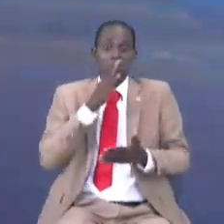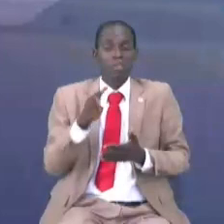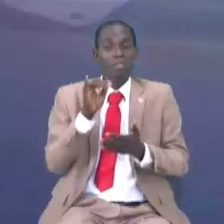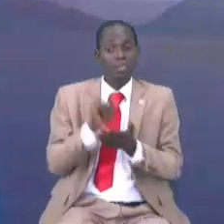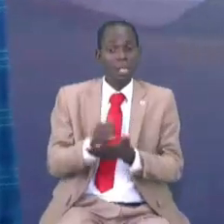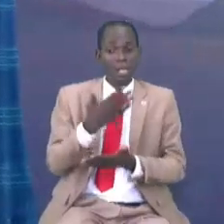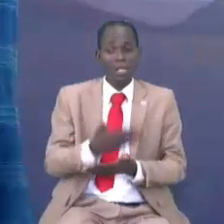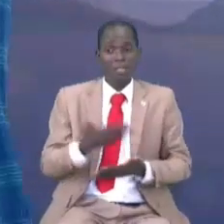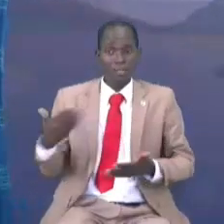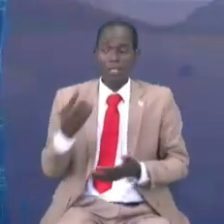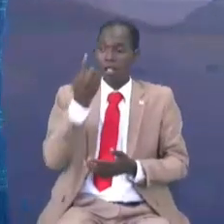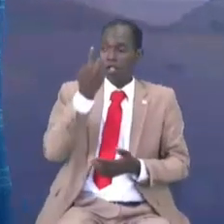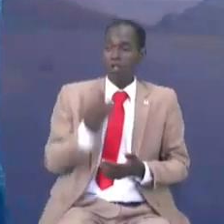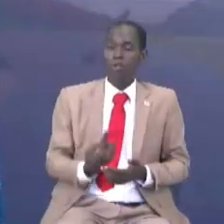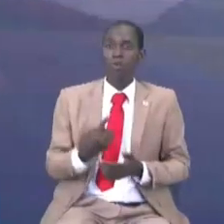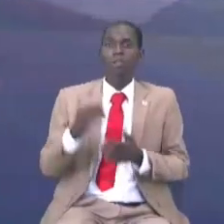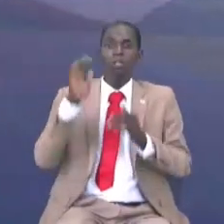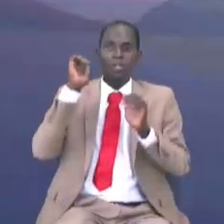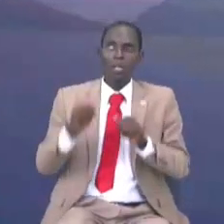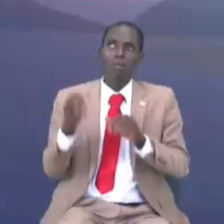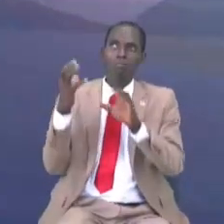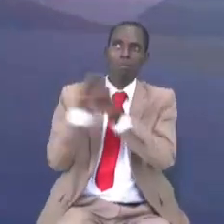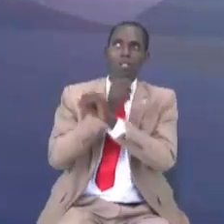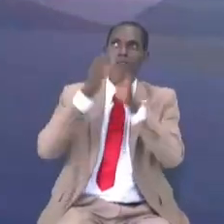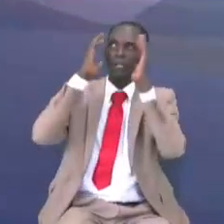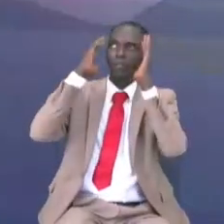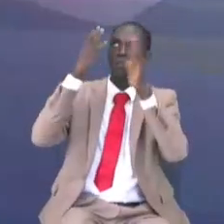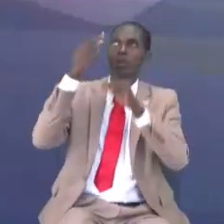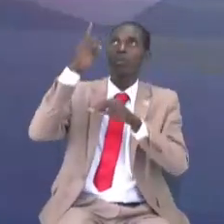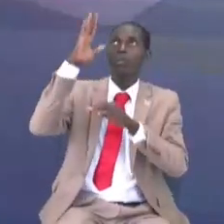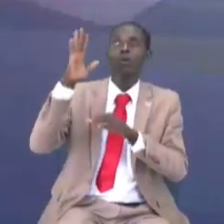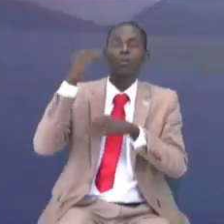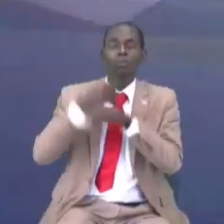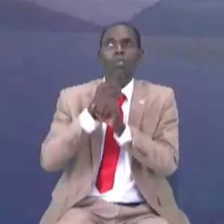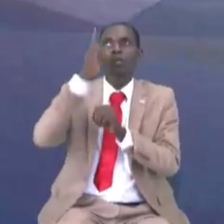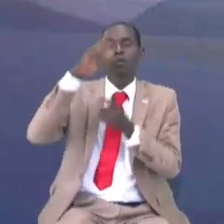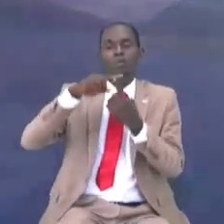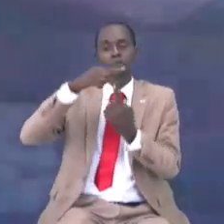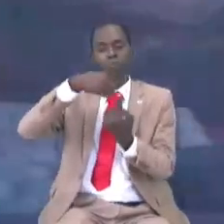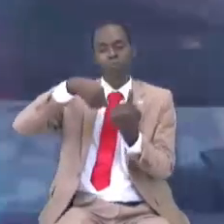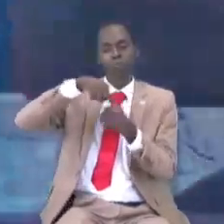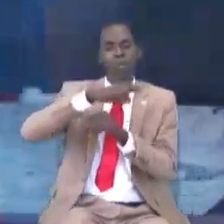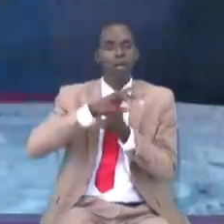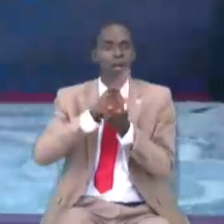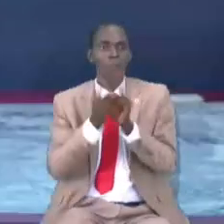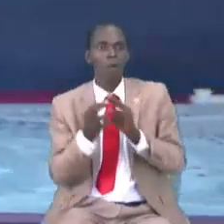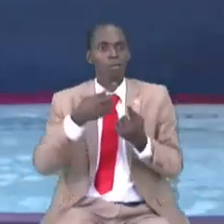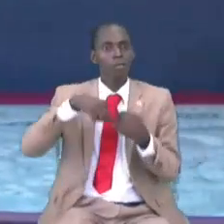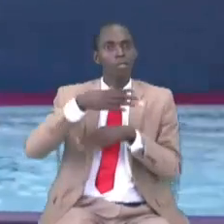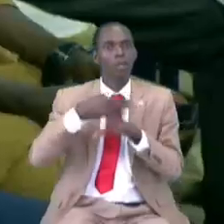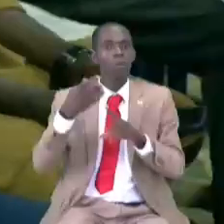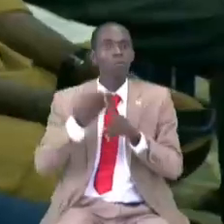him turn and repent and turn away from his fierce anger, that we perish not. We will not